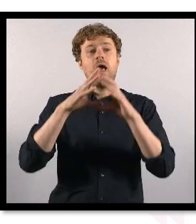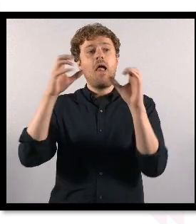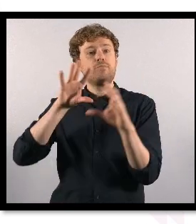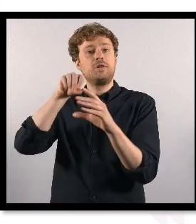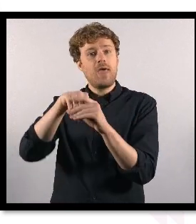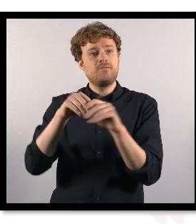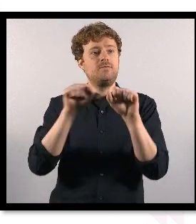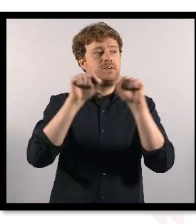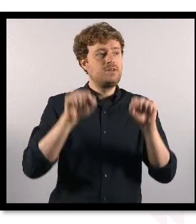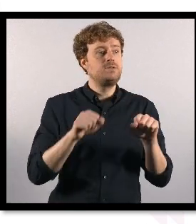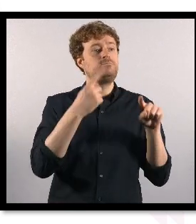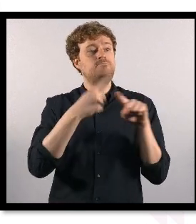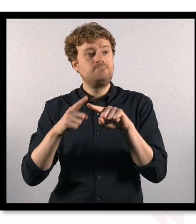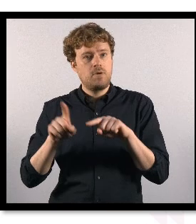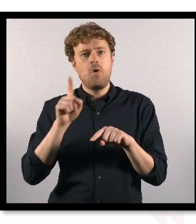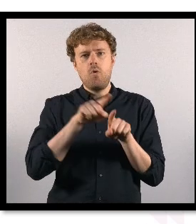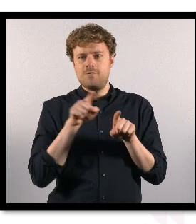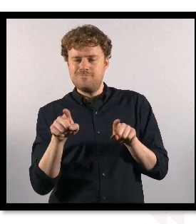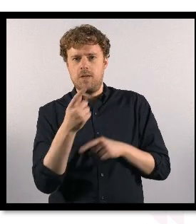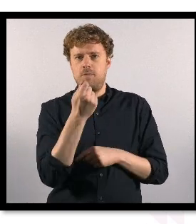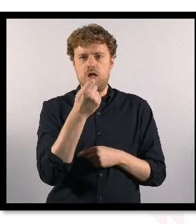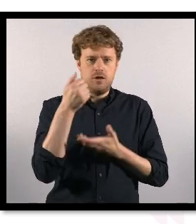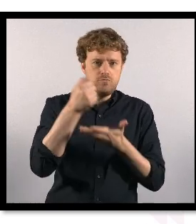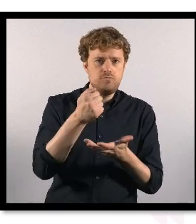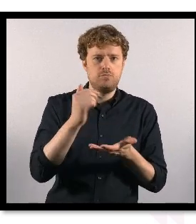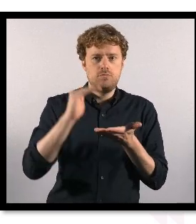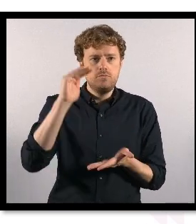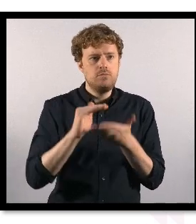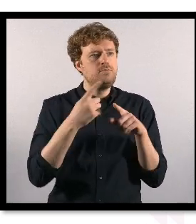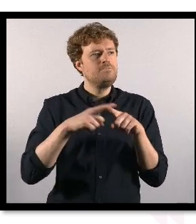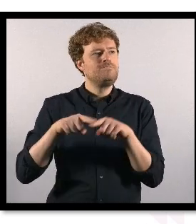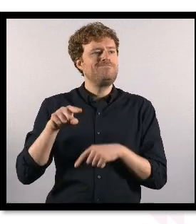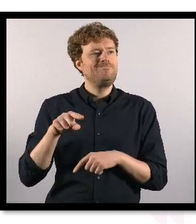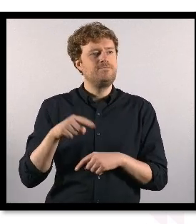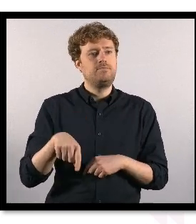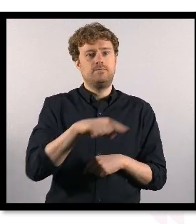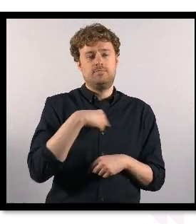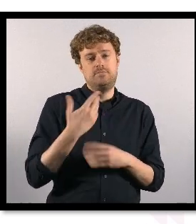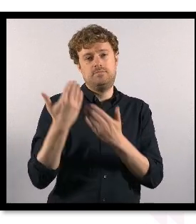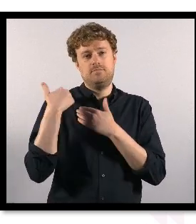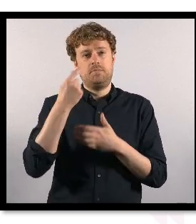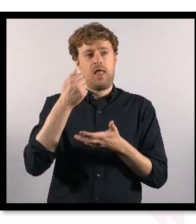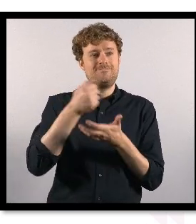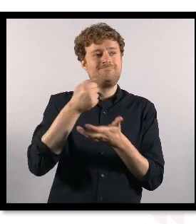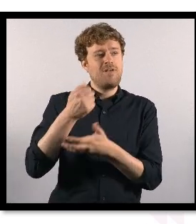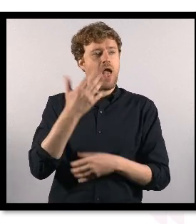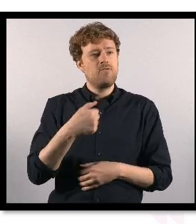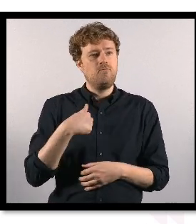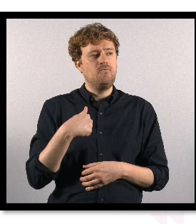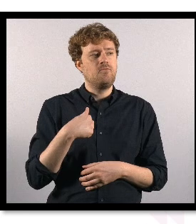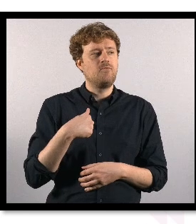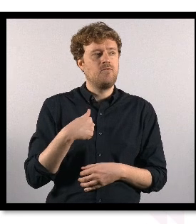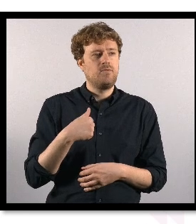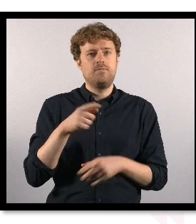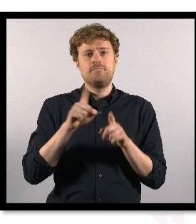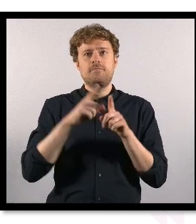ecosystem. And finally, we have tooling around infrastructure provisioning and secret management. This has been a gap within our ecosystem